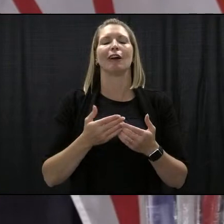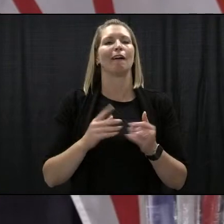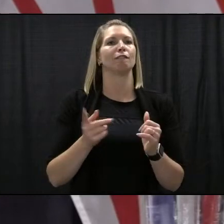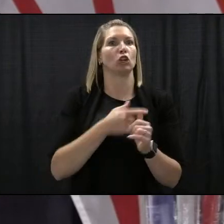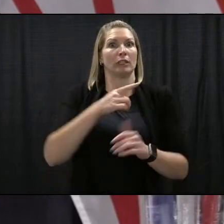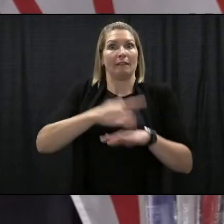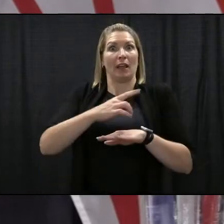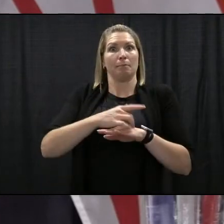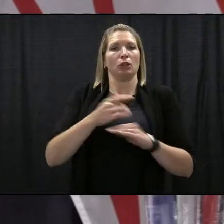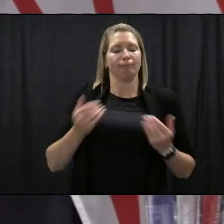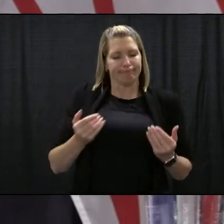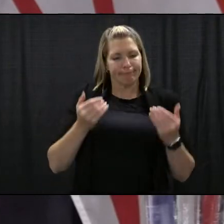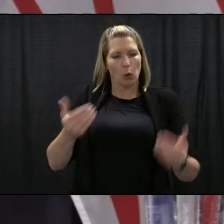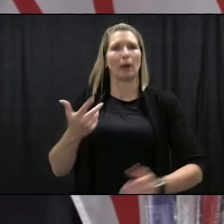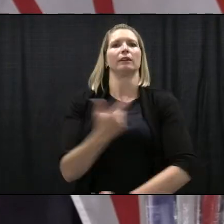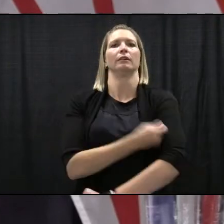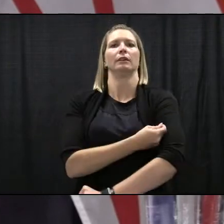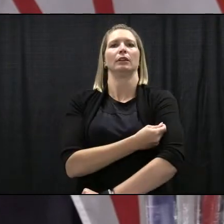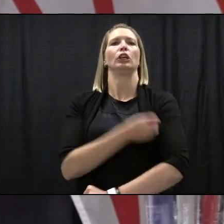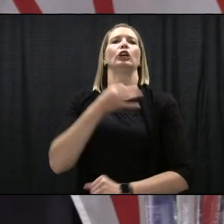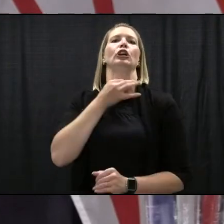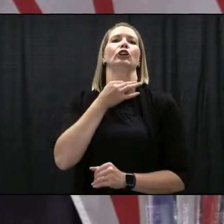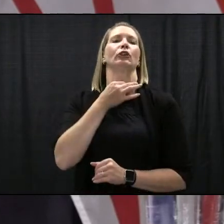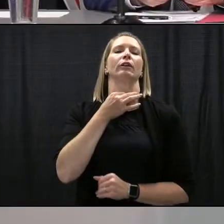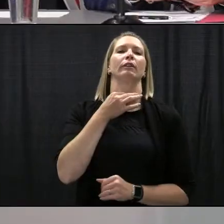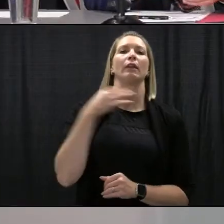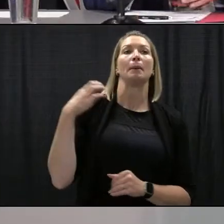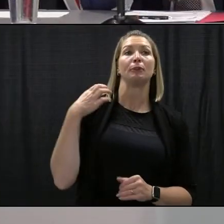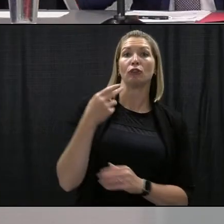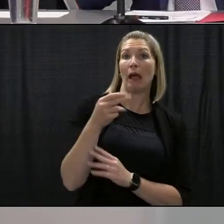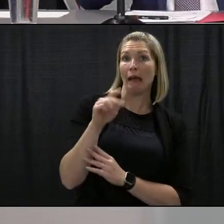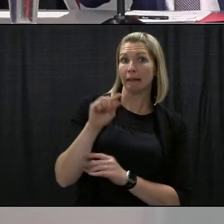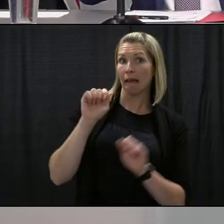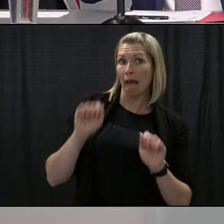don't know if you have any numbers about if that's a small problem or big problem or not.